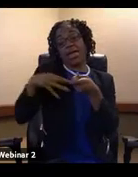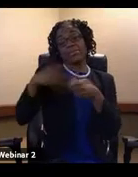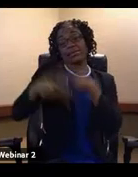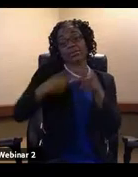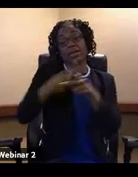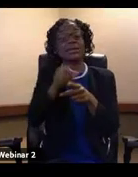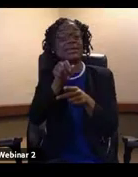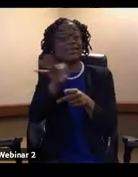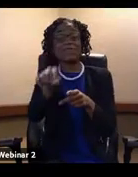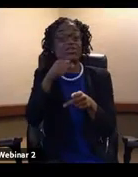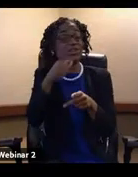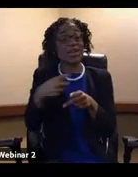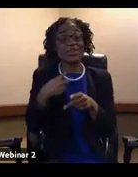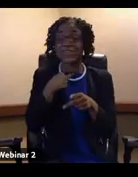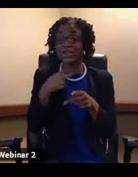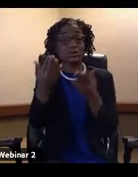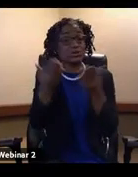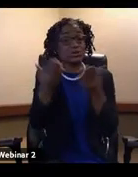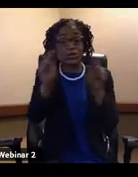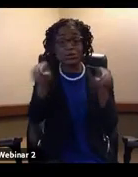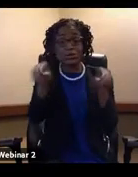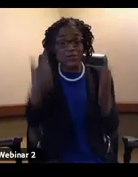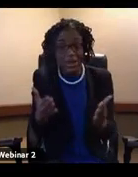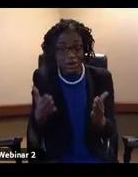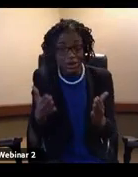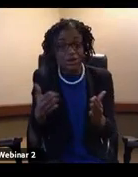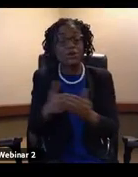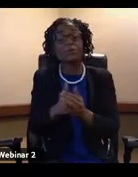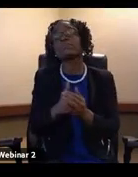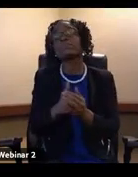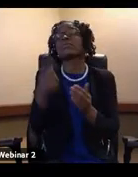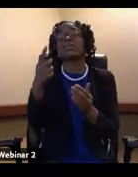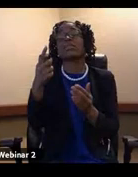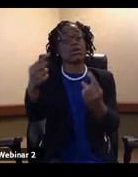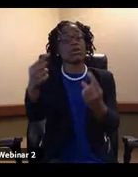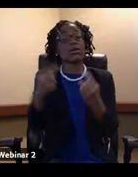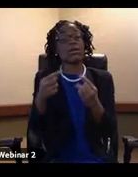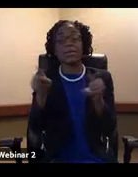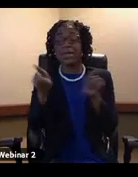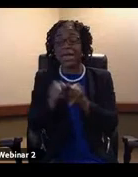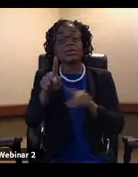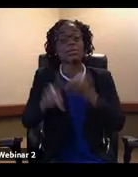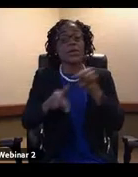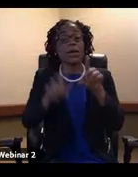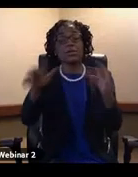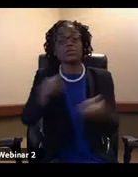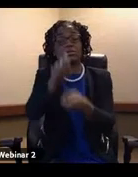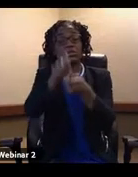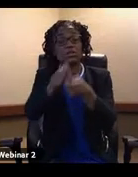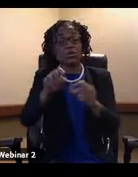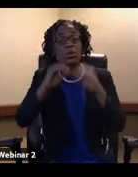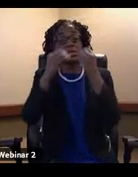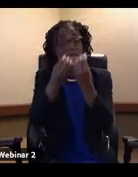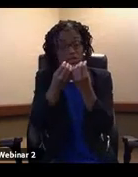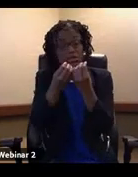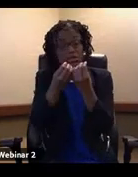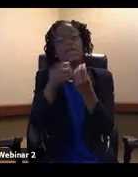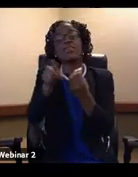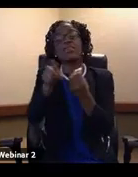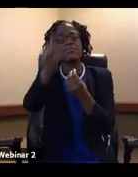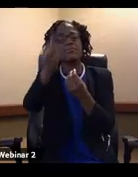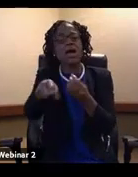the applicant is not a victim service provider and coming in as a population-specific organization, as defined by those 4 definitions of who's